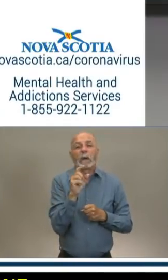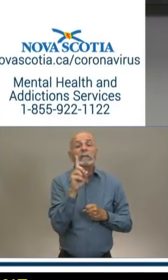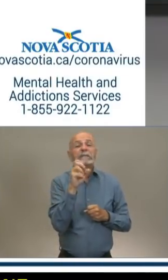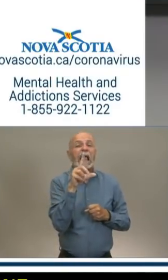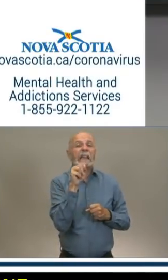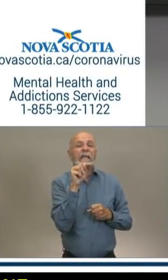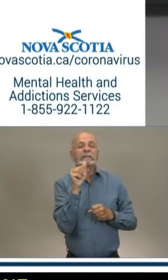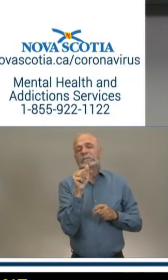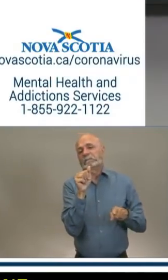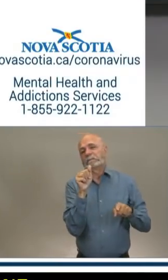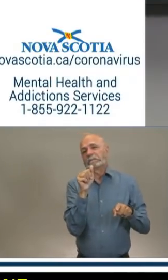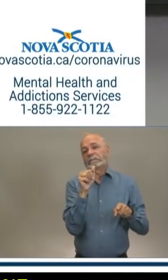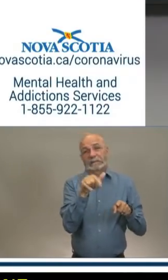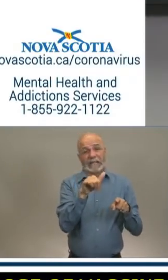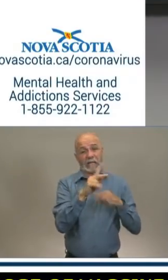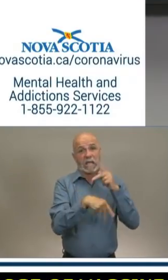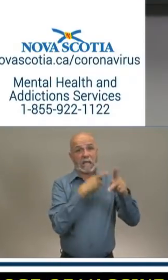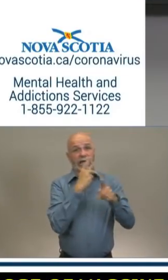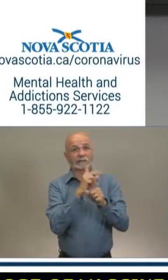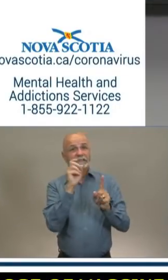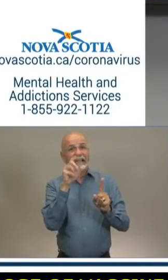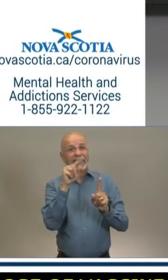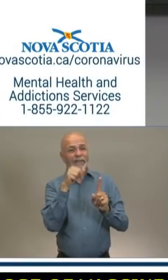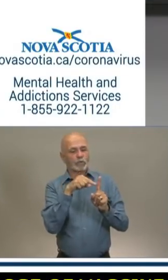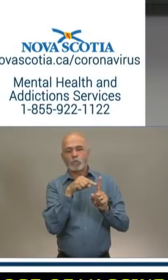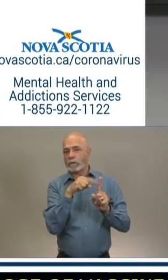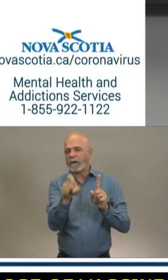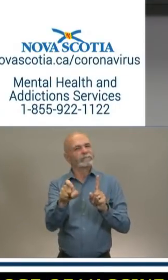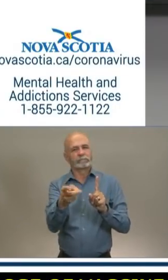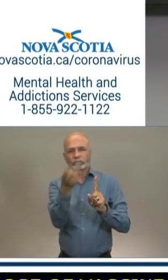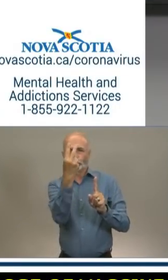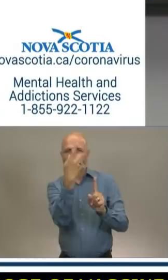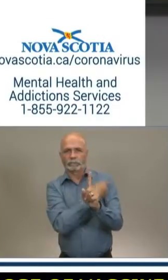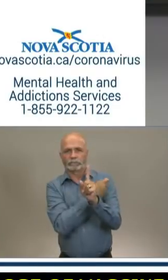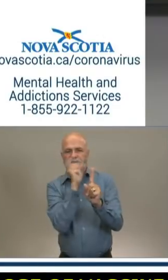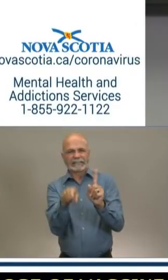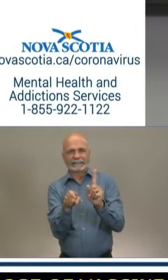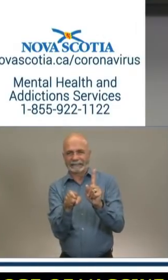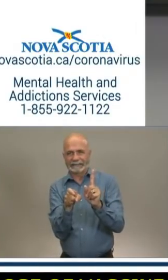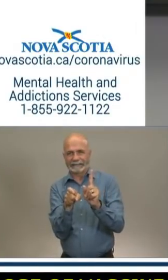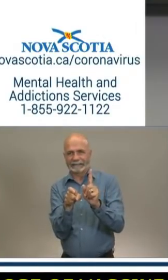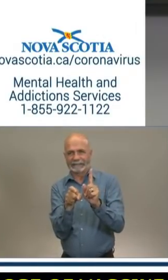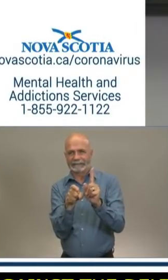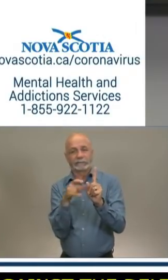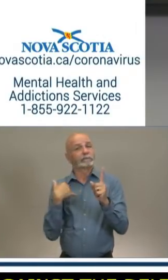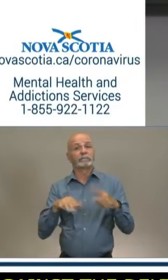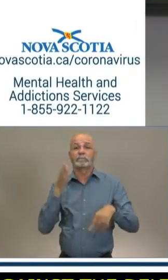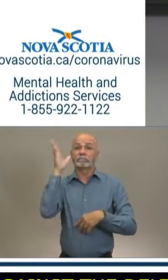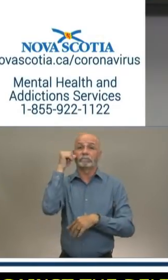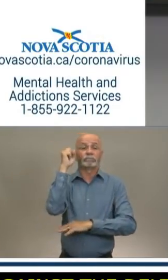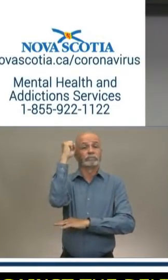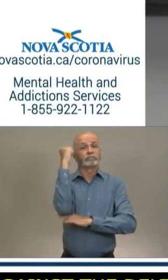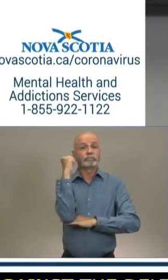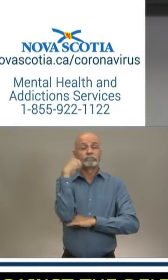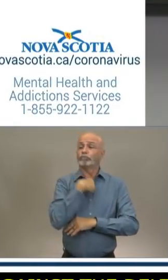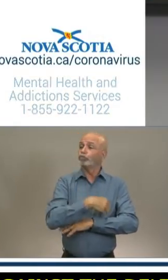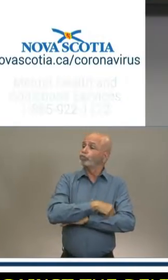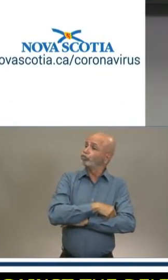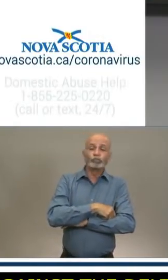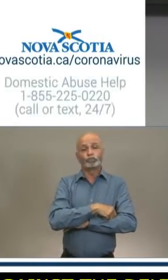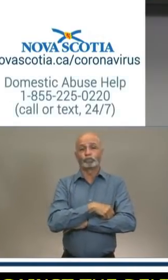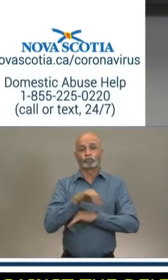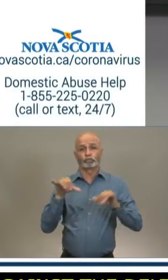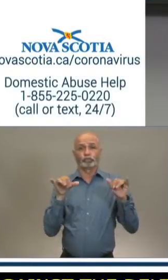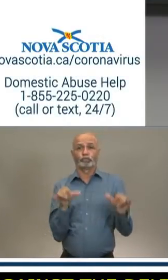protection. So I'll stand firm from a public health perspective that you're taking on risk